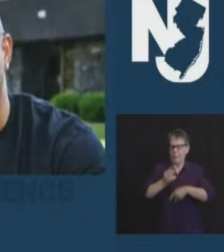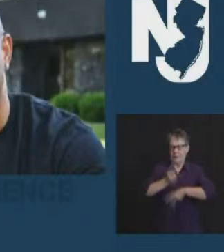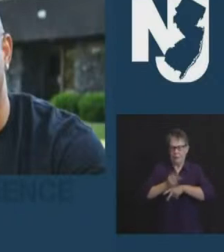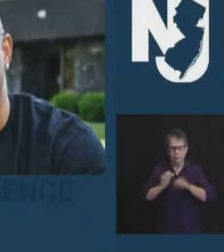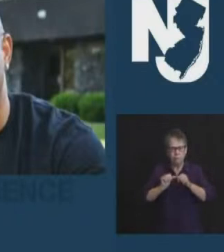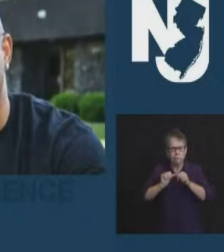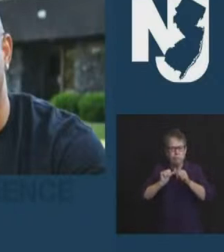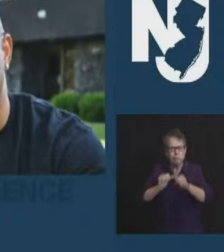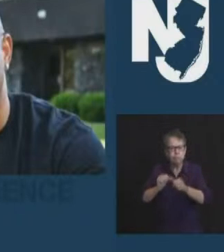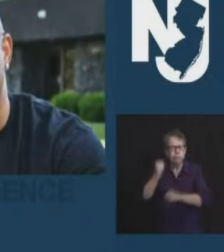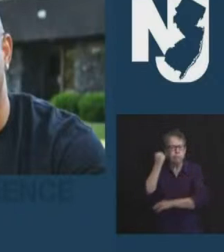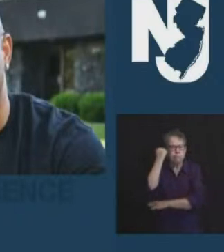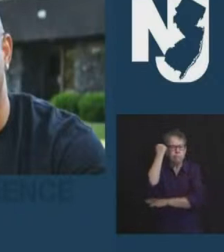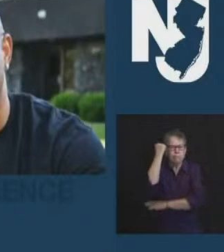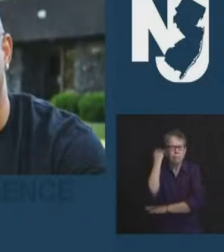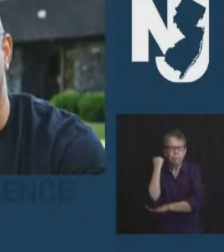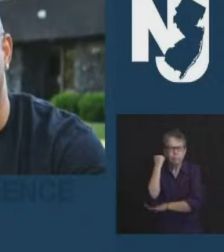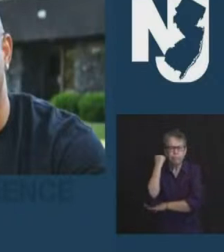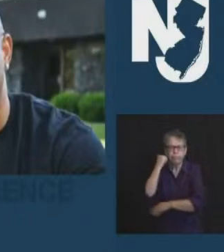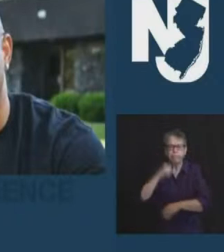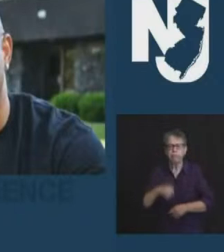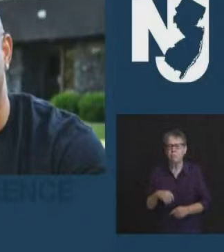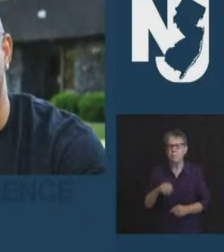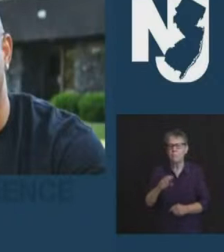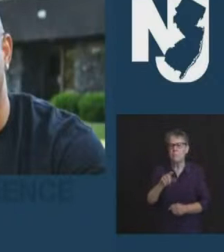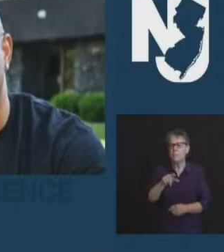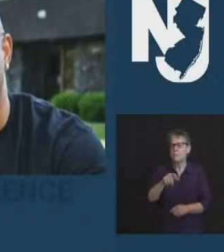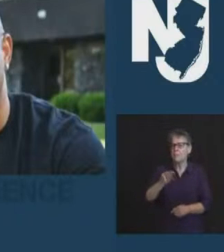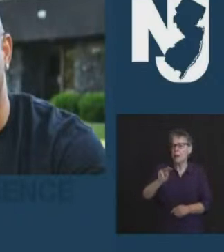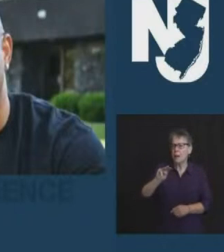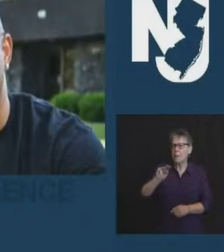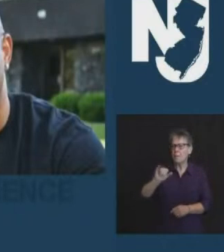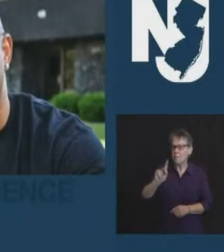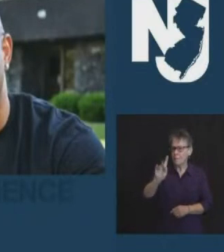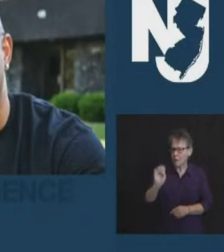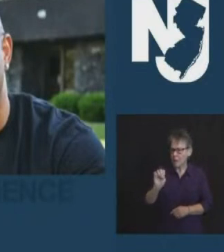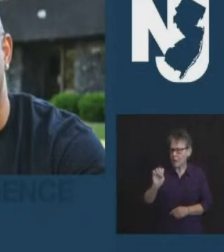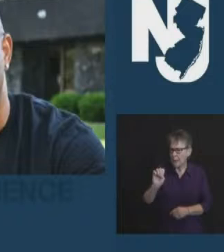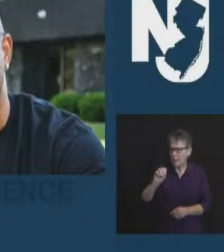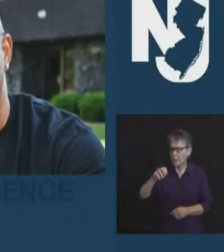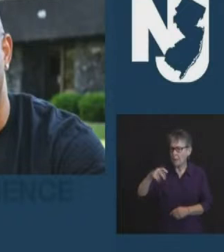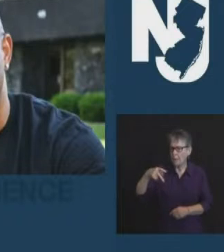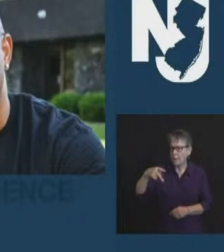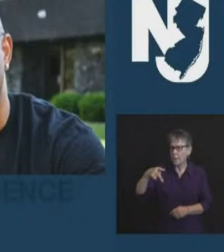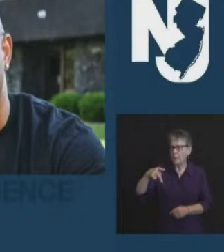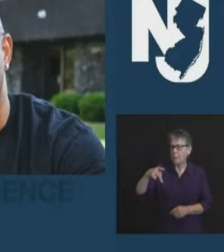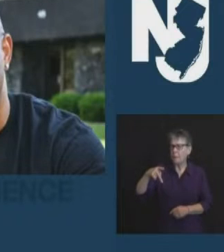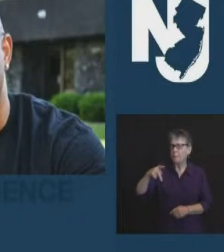and he runs The Lab, an athlete training center in Fairfield. Mike is a former